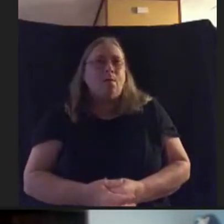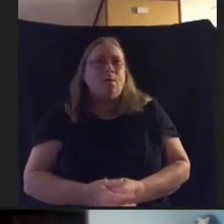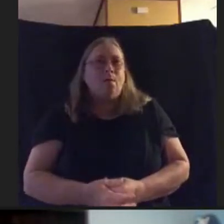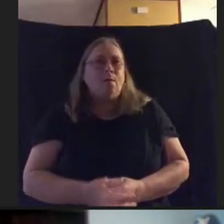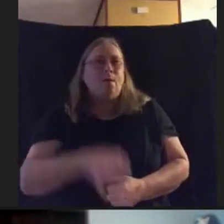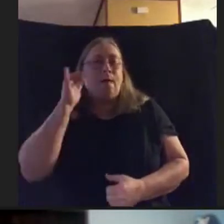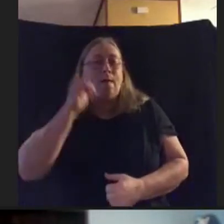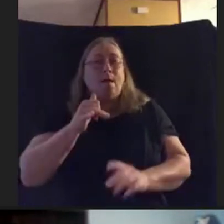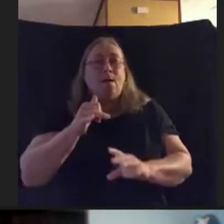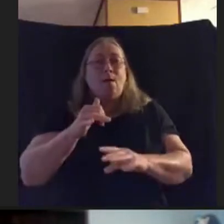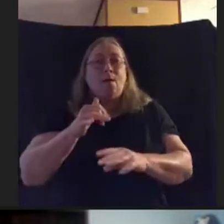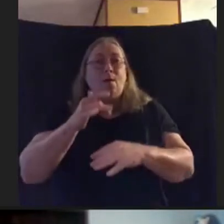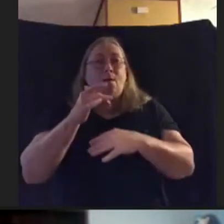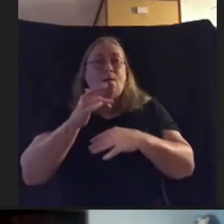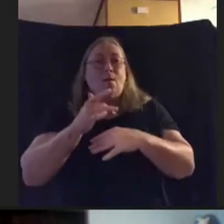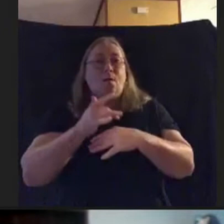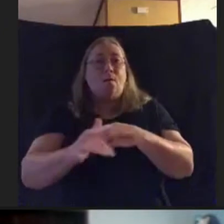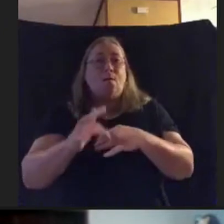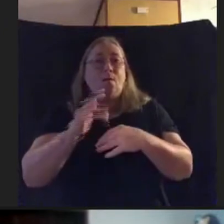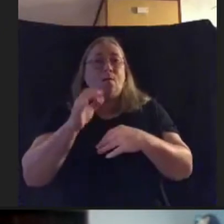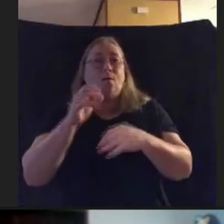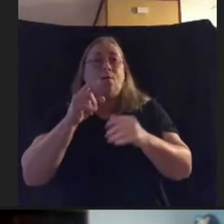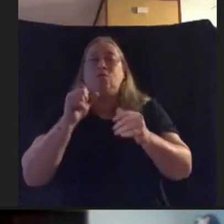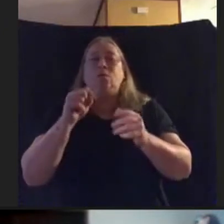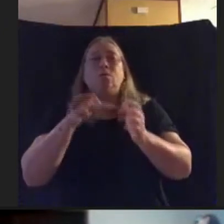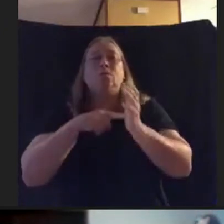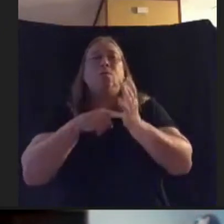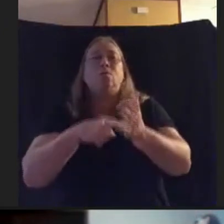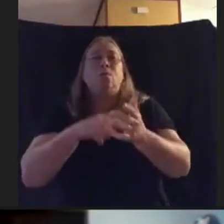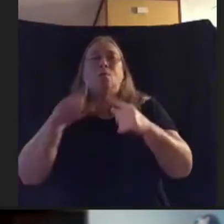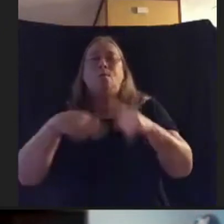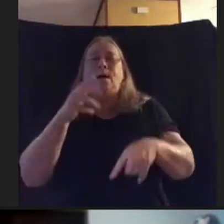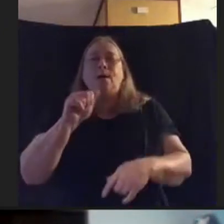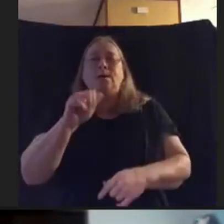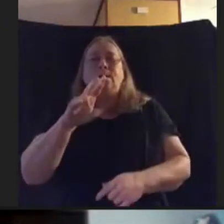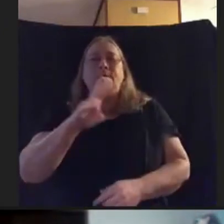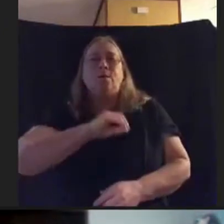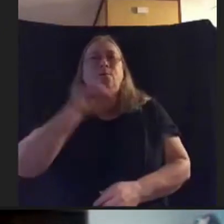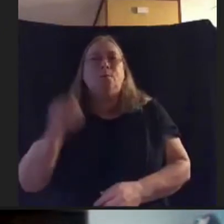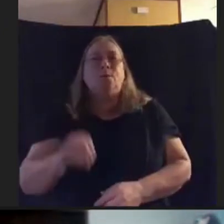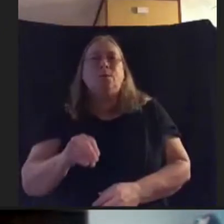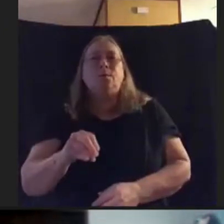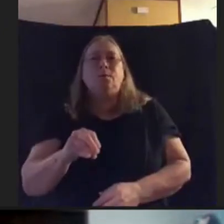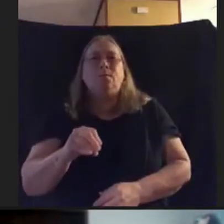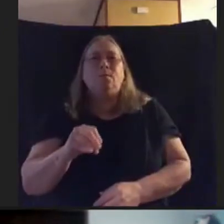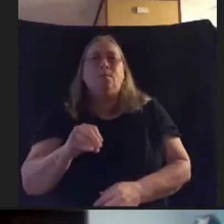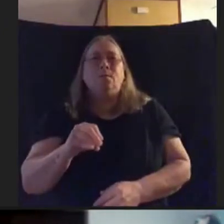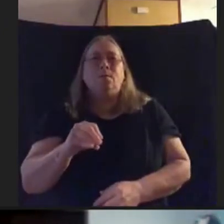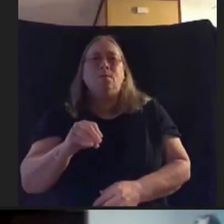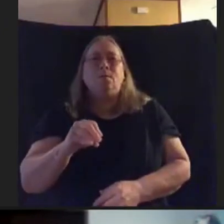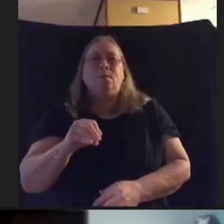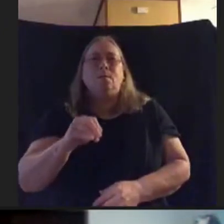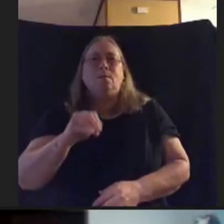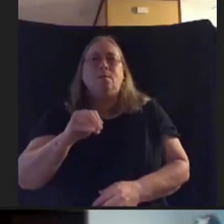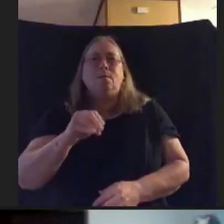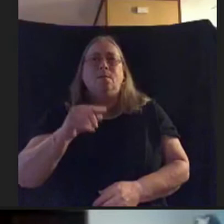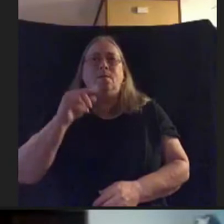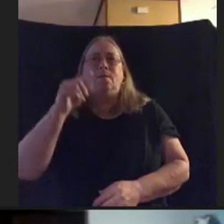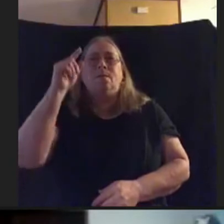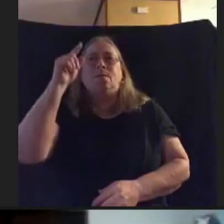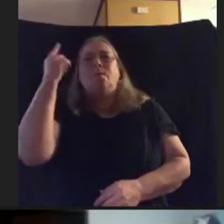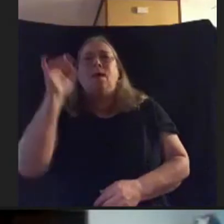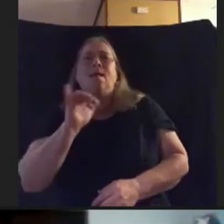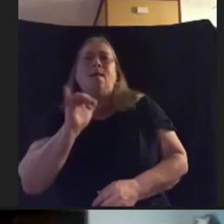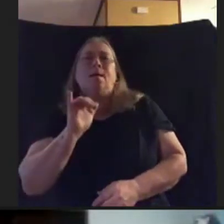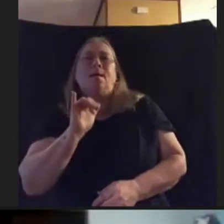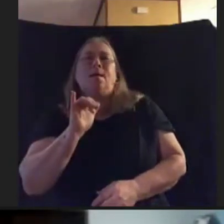on, our initial statistics showed that around 17% of African Americans were receiving the vaccine. As far as like, you mean like of the